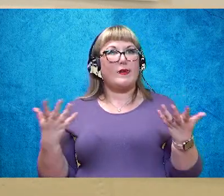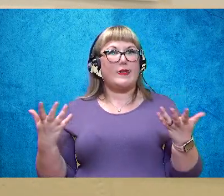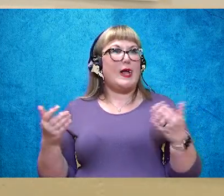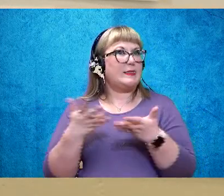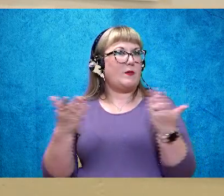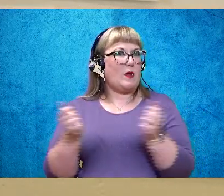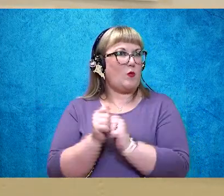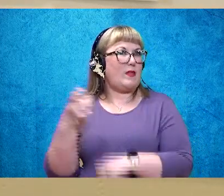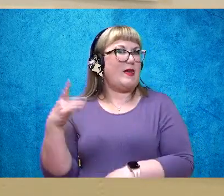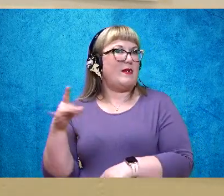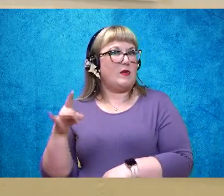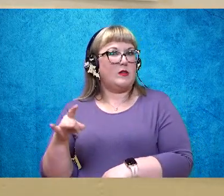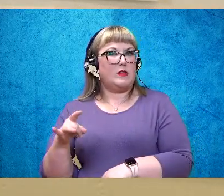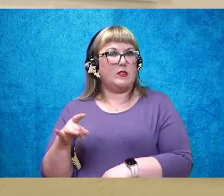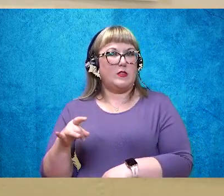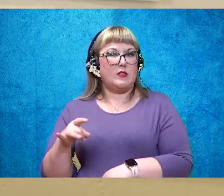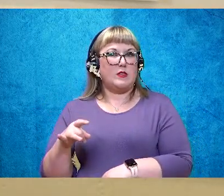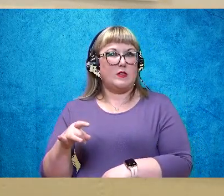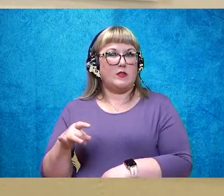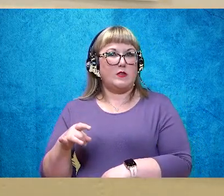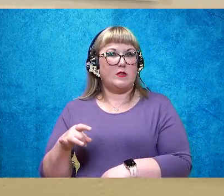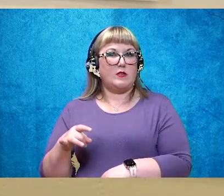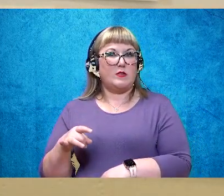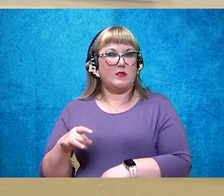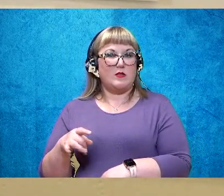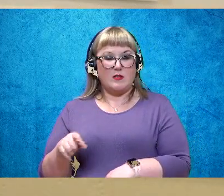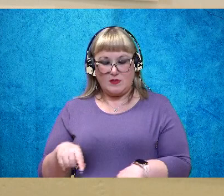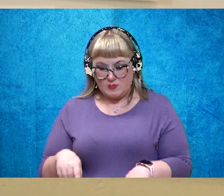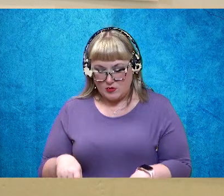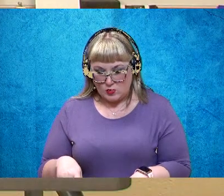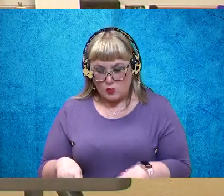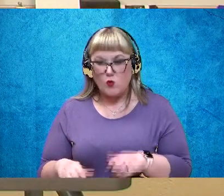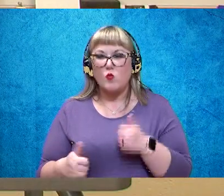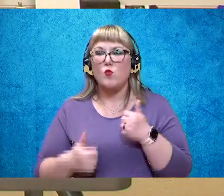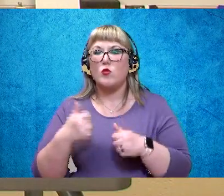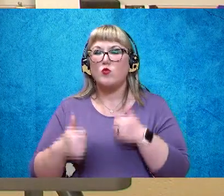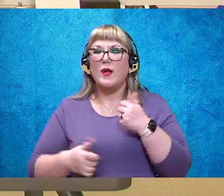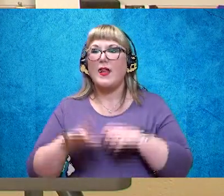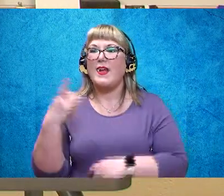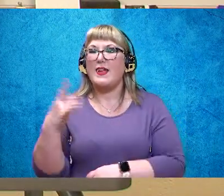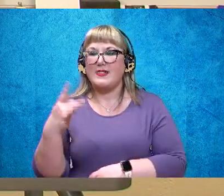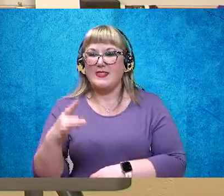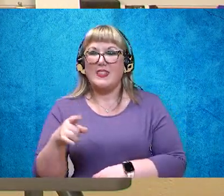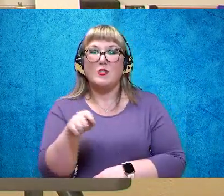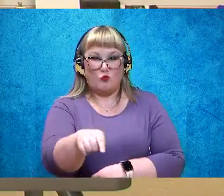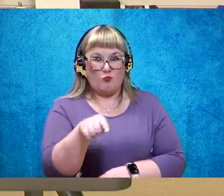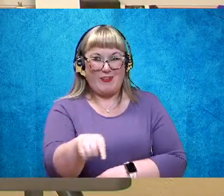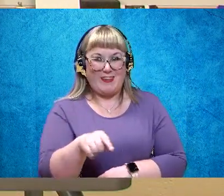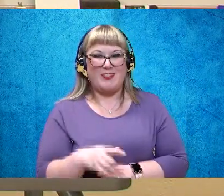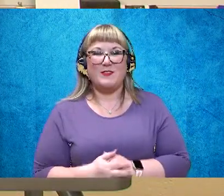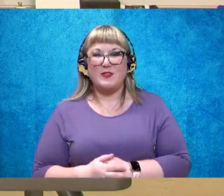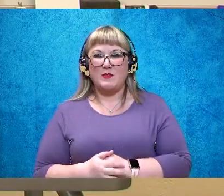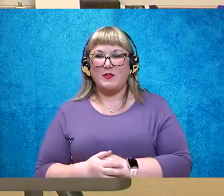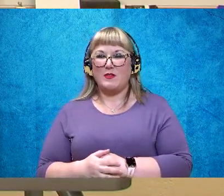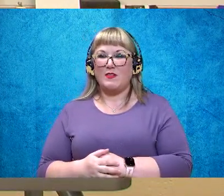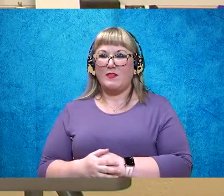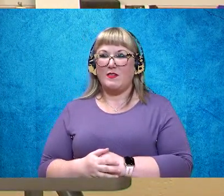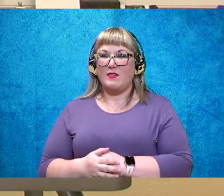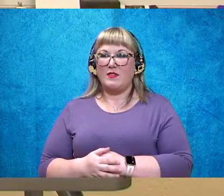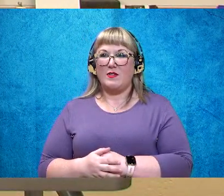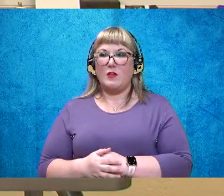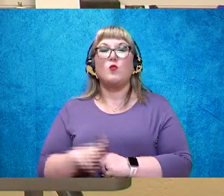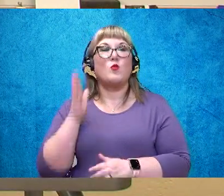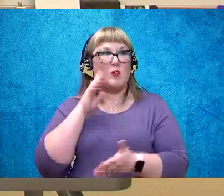objects in it. So look down at our numbers down here and find the number 18. That's right. We are going to write the